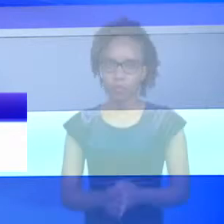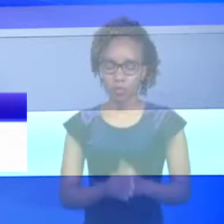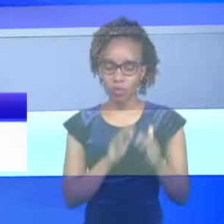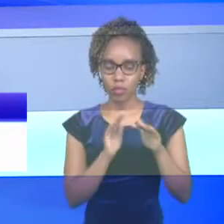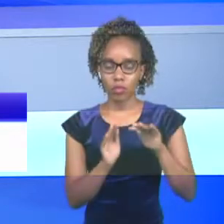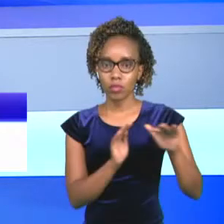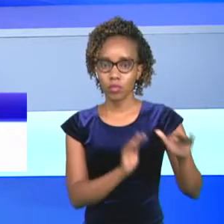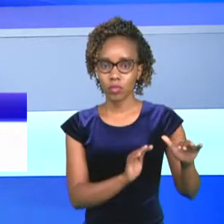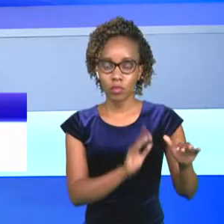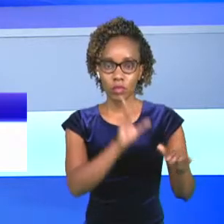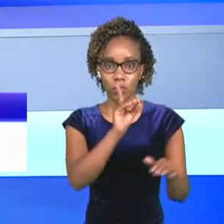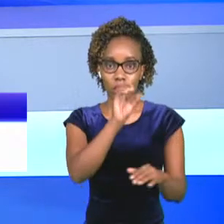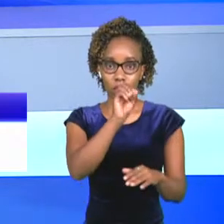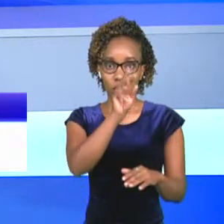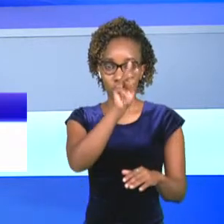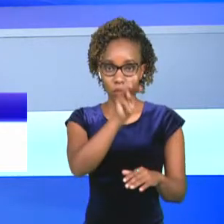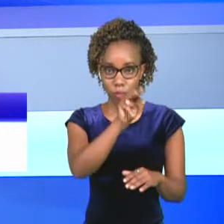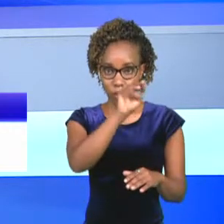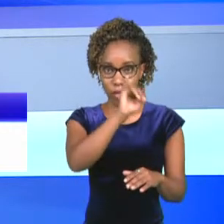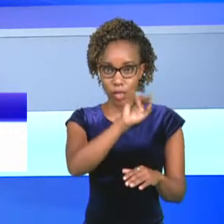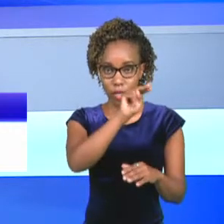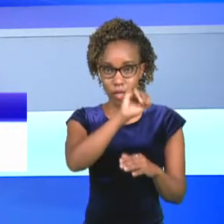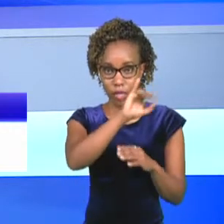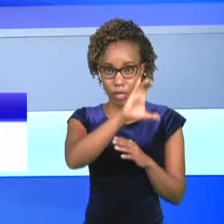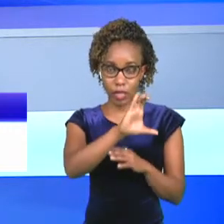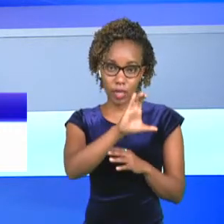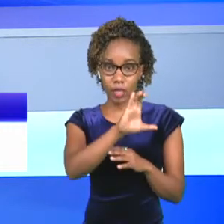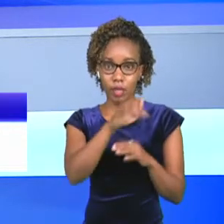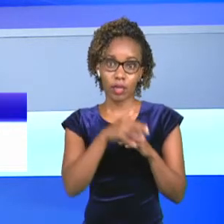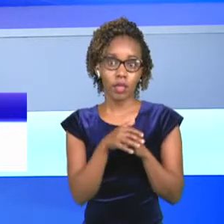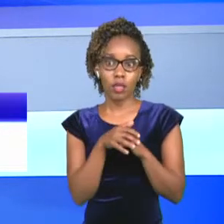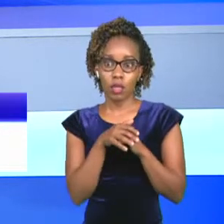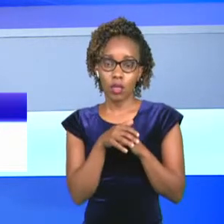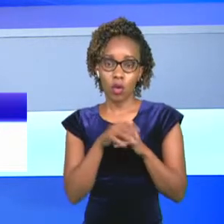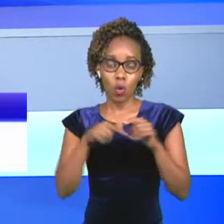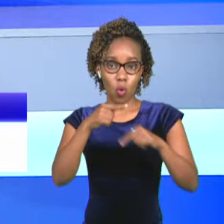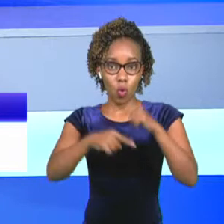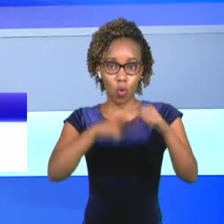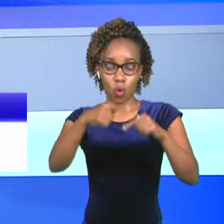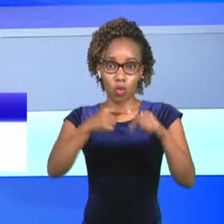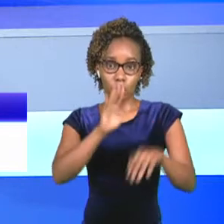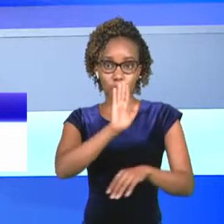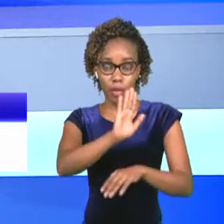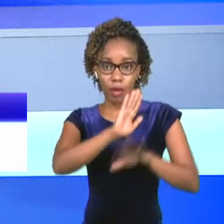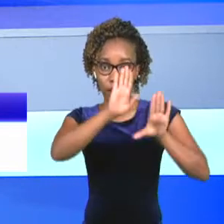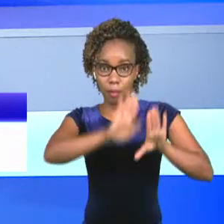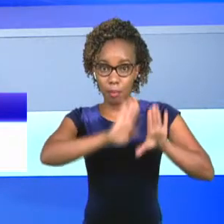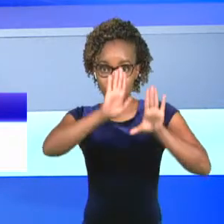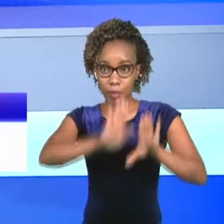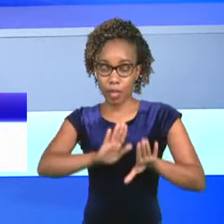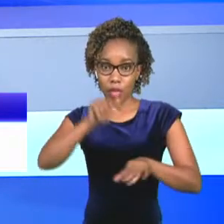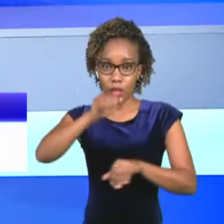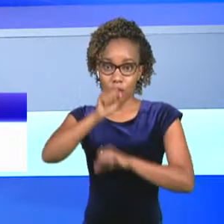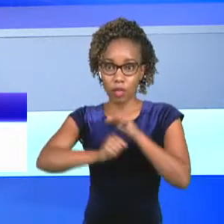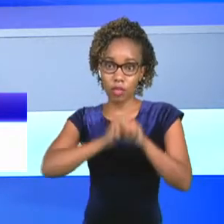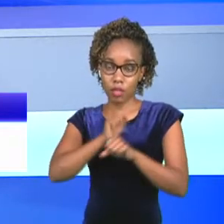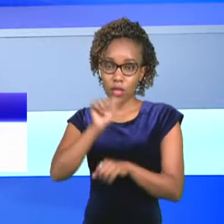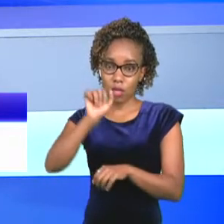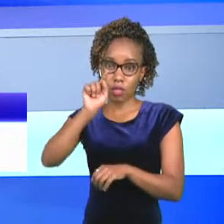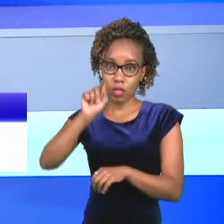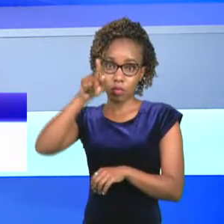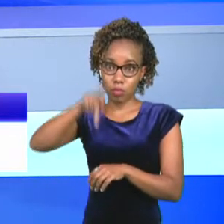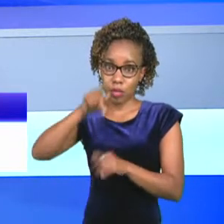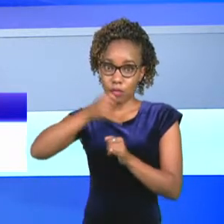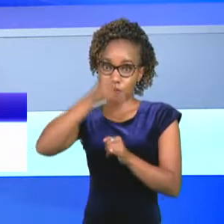Dominic Thiem Heat is standing backhand edging Rafael Nadal in straight sets to continue his unbeaten campaign at this year's ATP Finals in